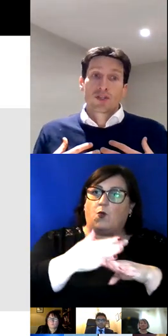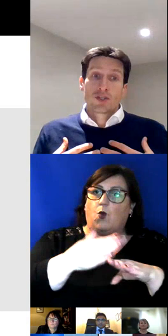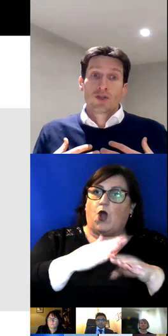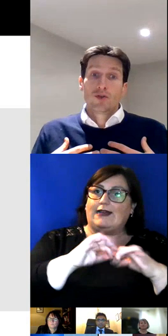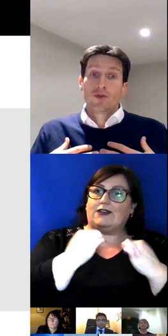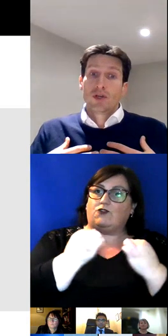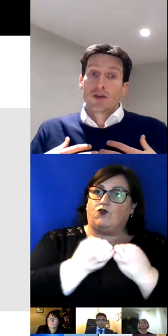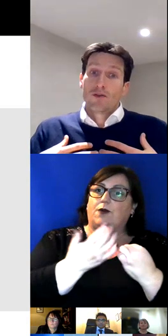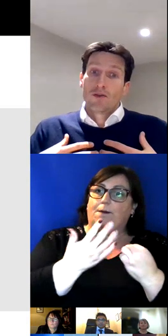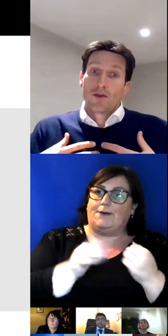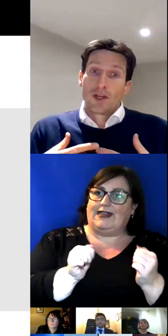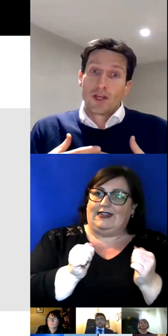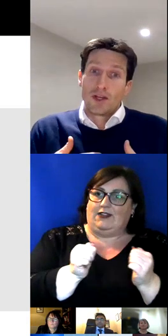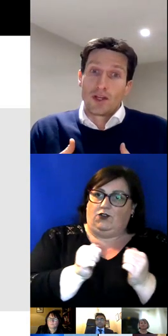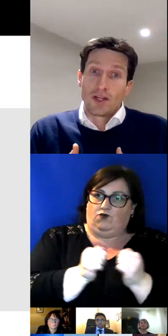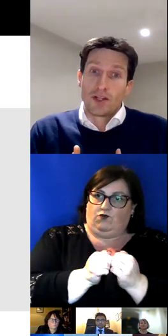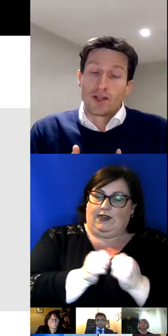was to